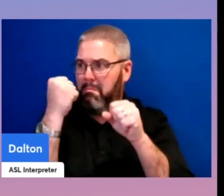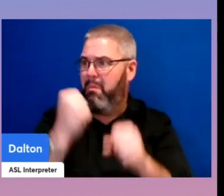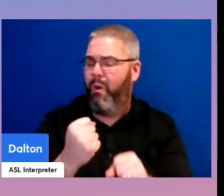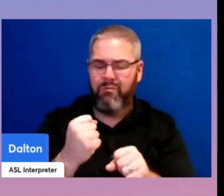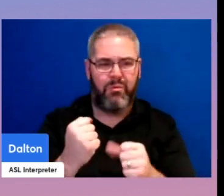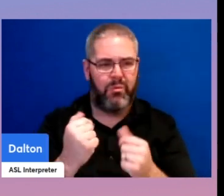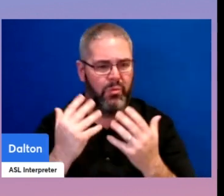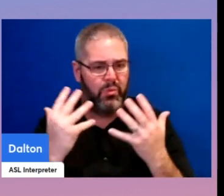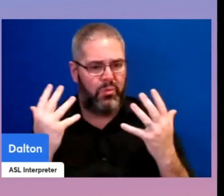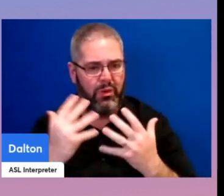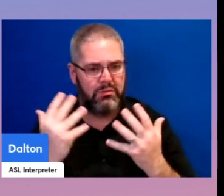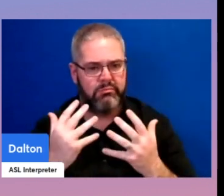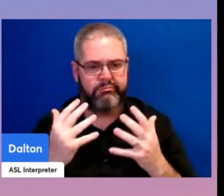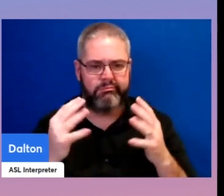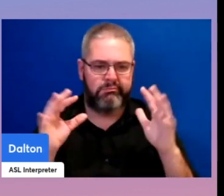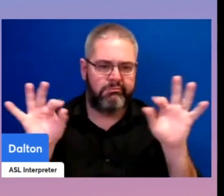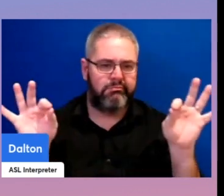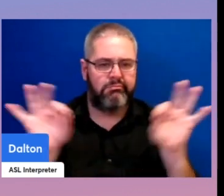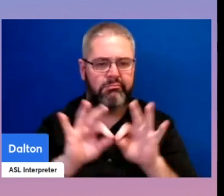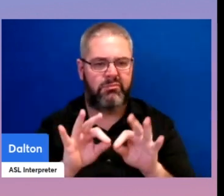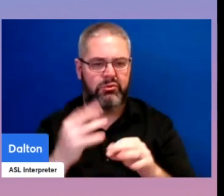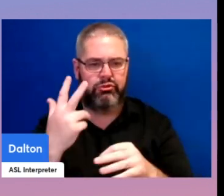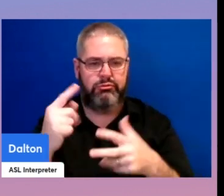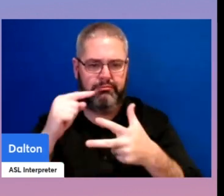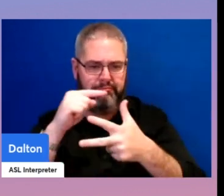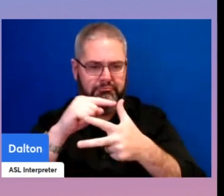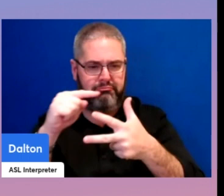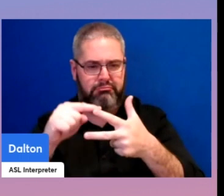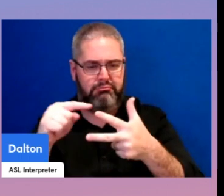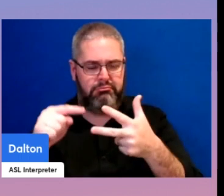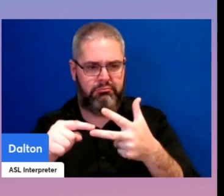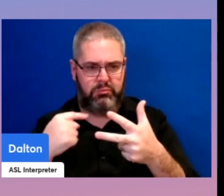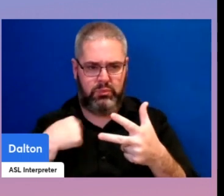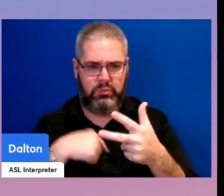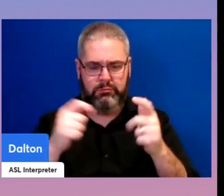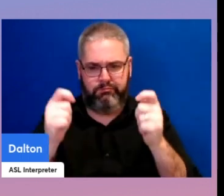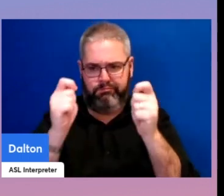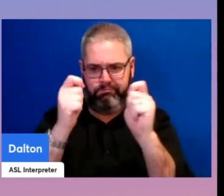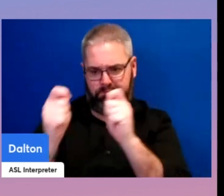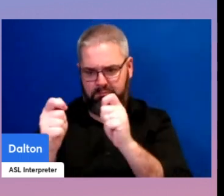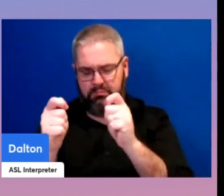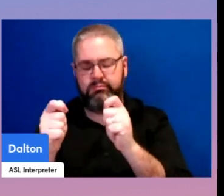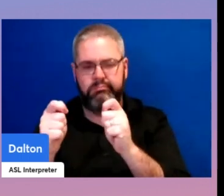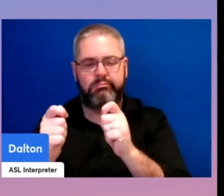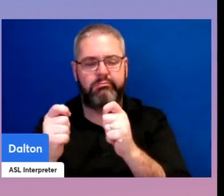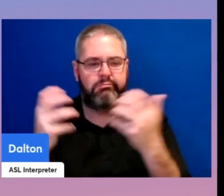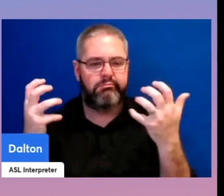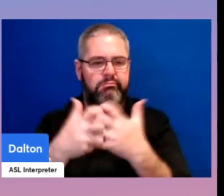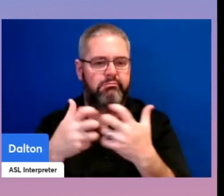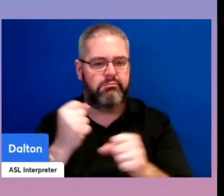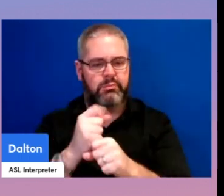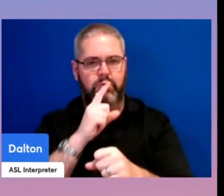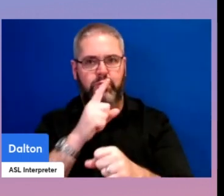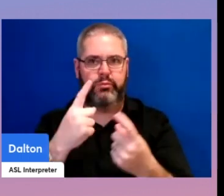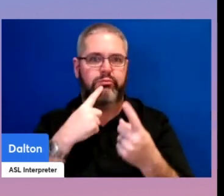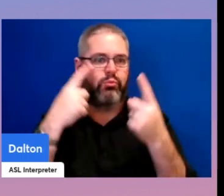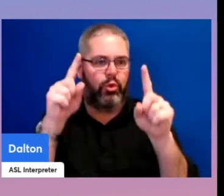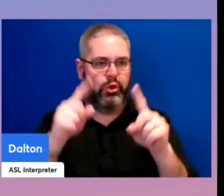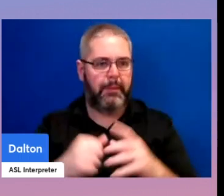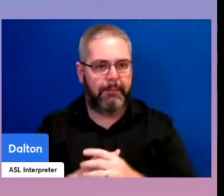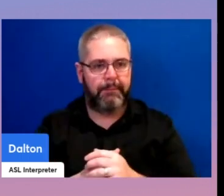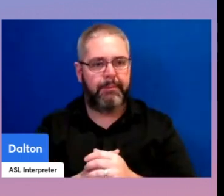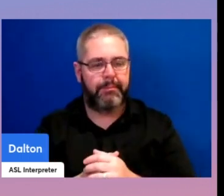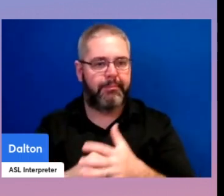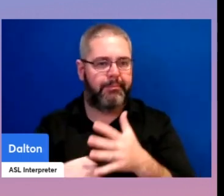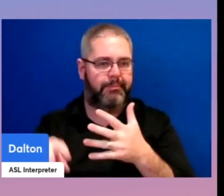key components or configurations that we need to provision in order for sync to work. Let's start with the